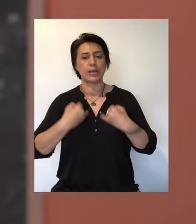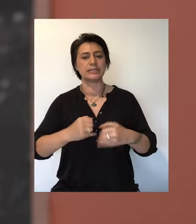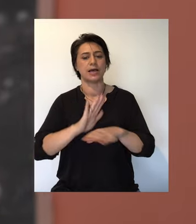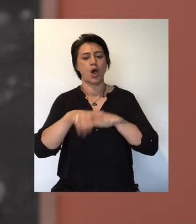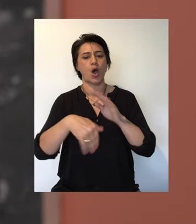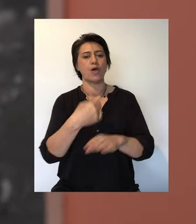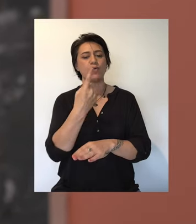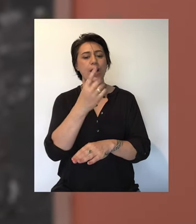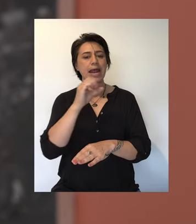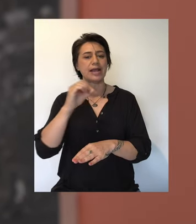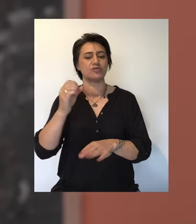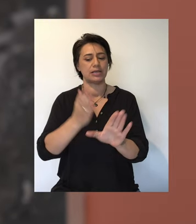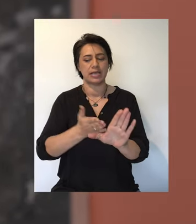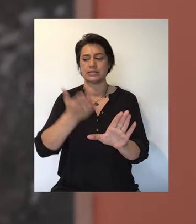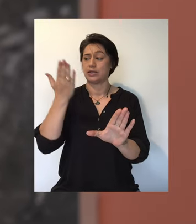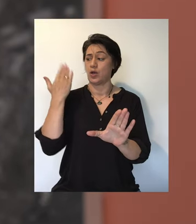of 100 years ago.